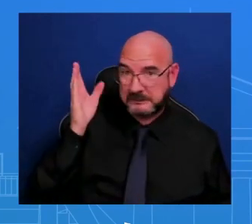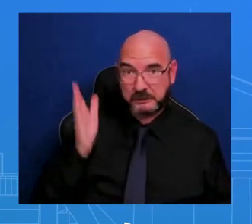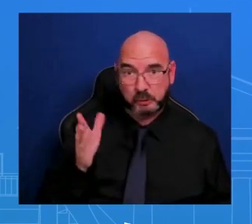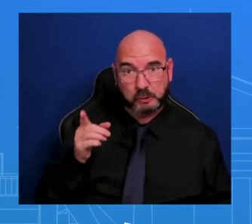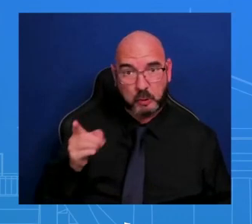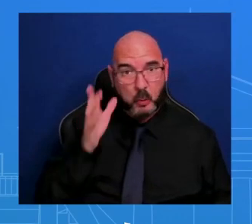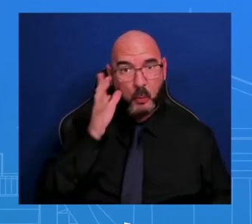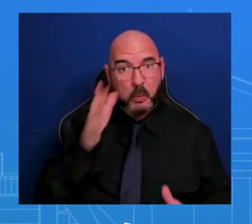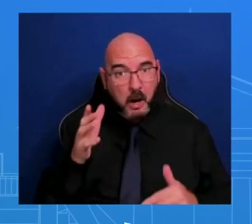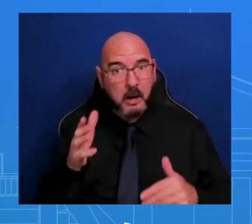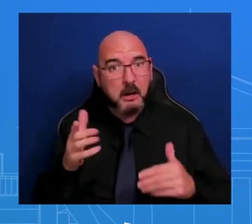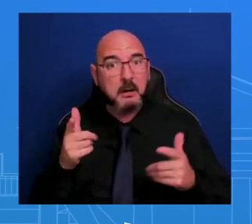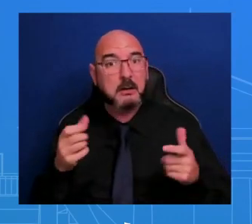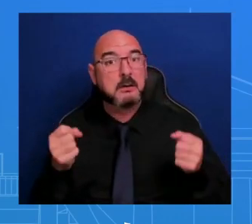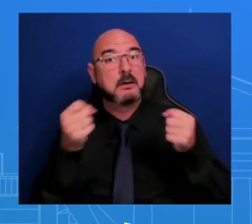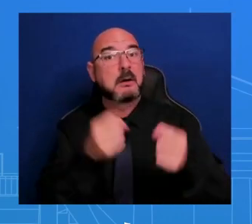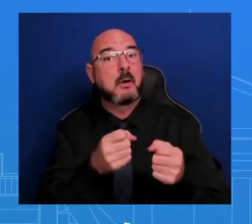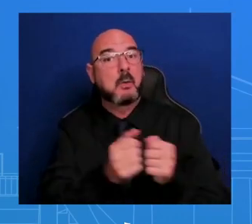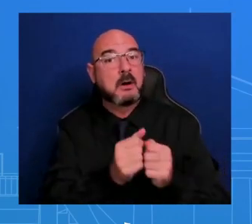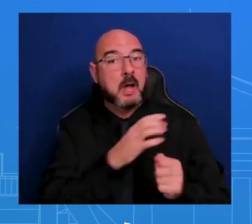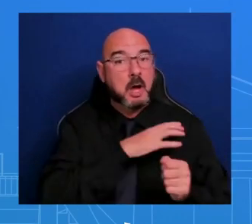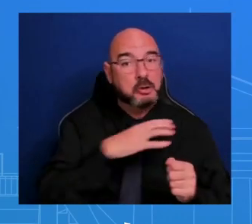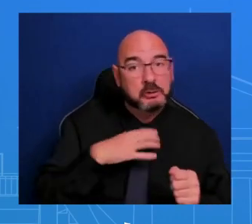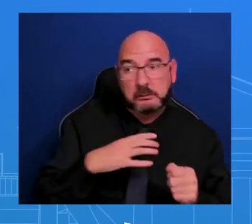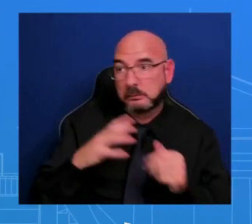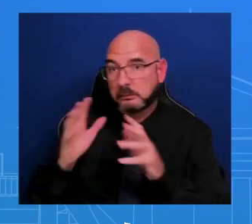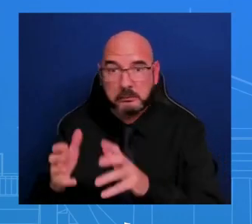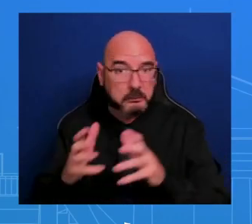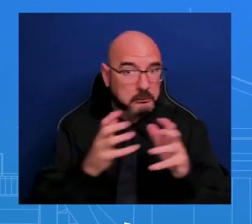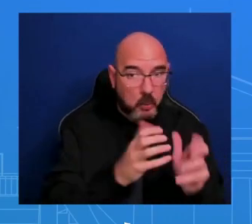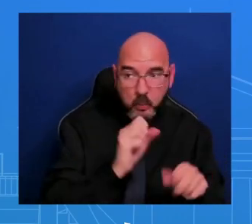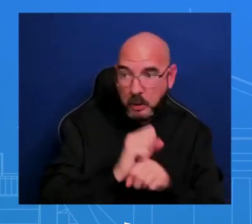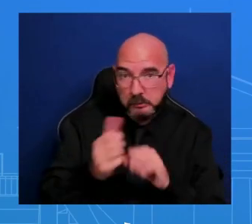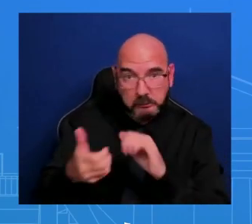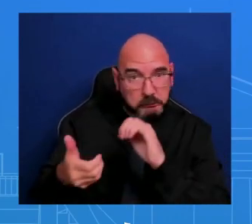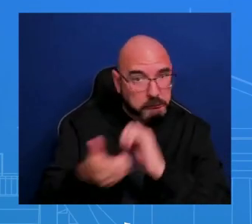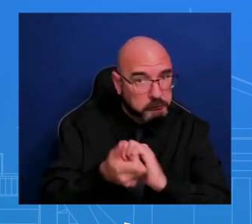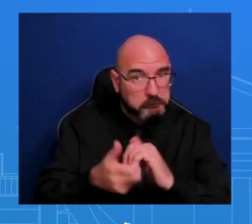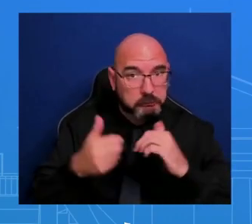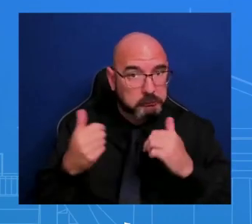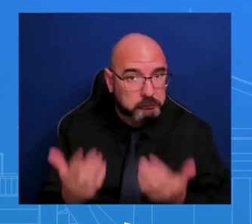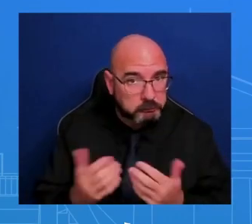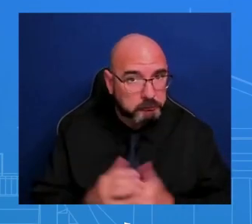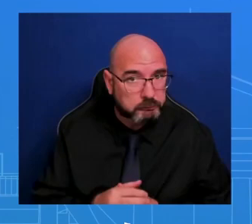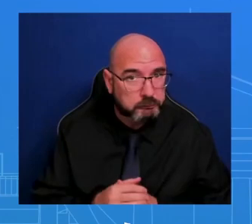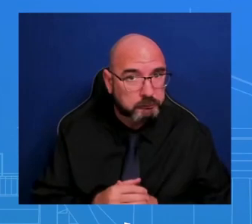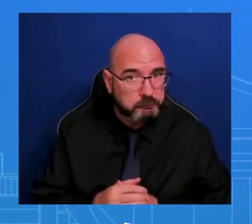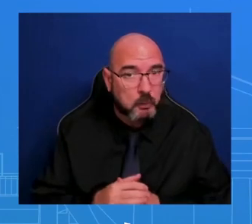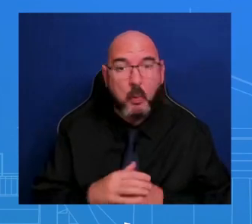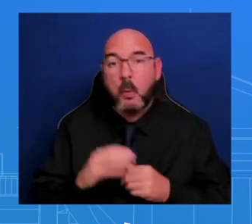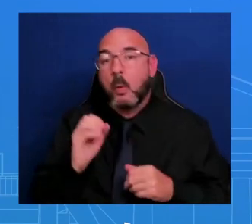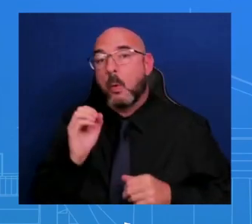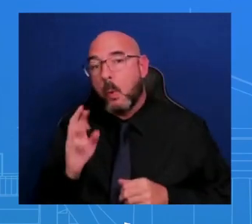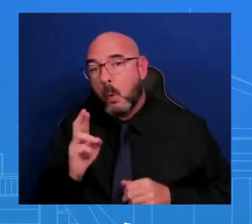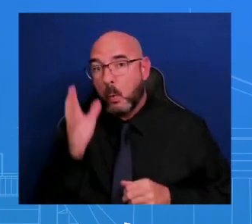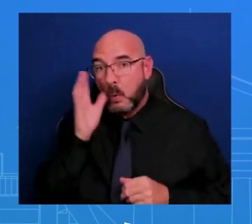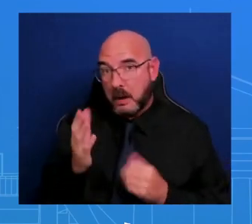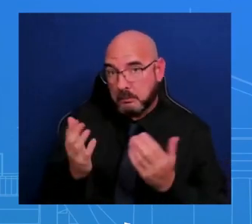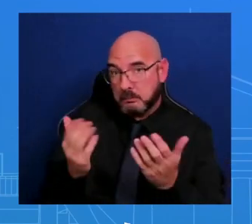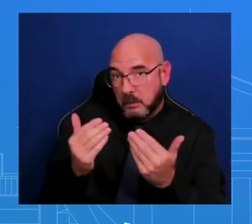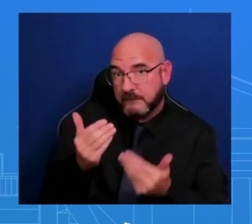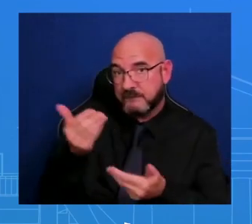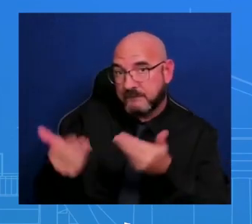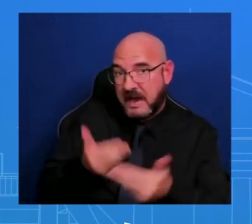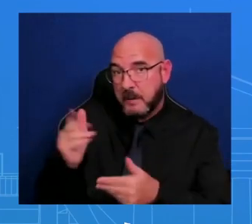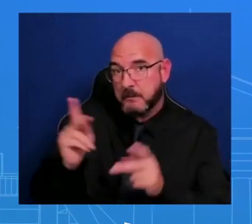them over to members of the GOP and the Democratic leadership in Congress over to the White House to talk about the situation, since you're